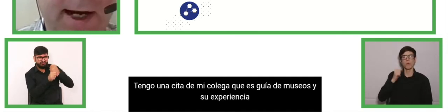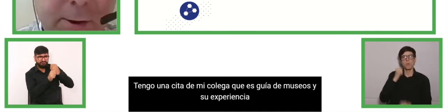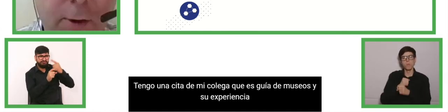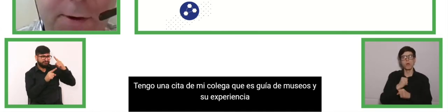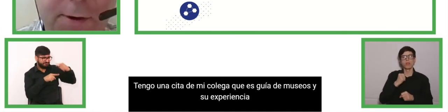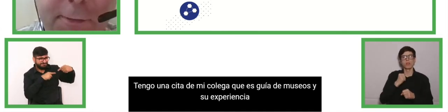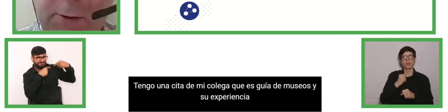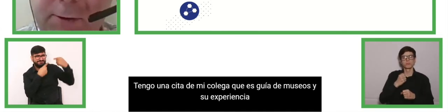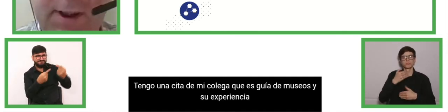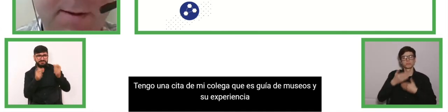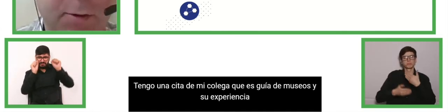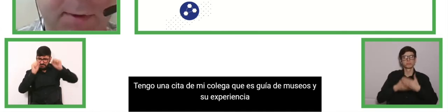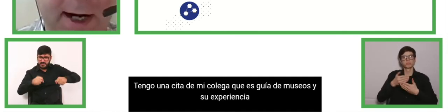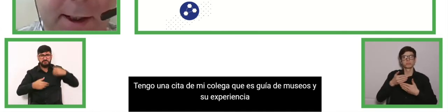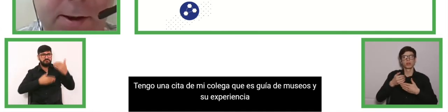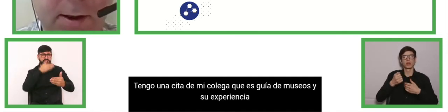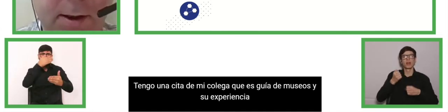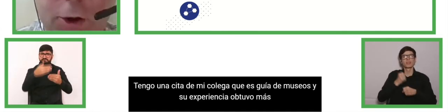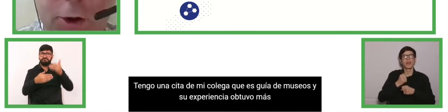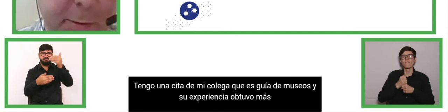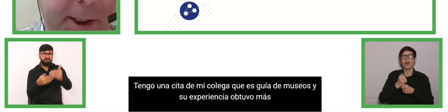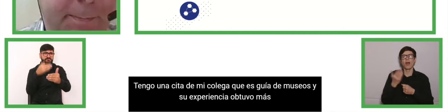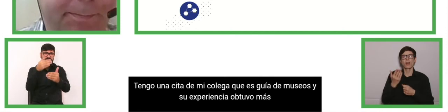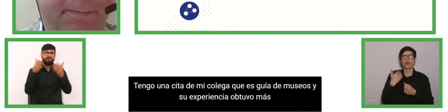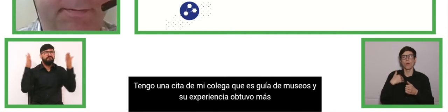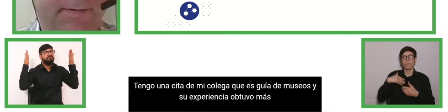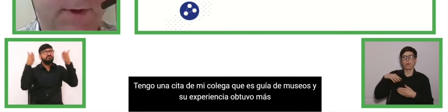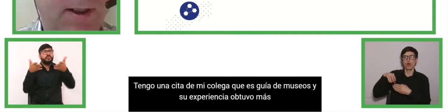guide on the first labor market in Germany.